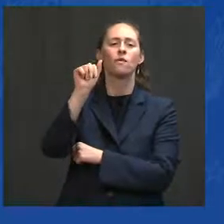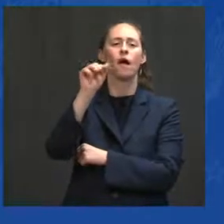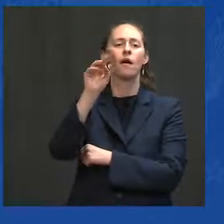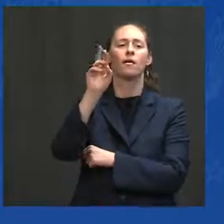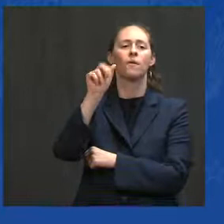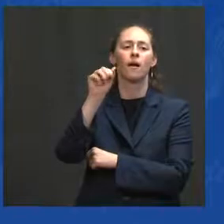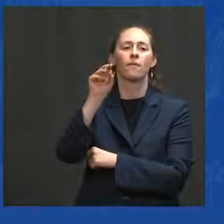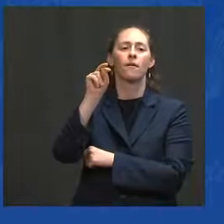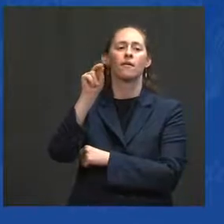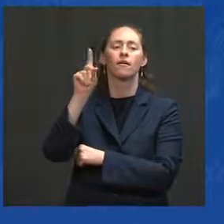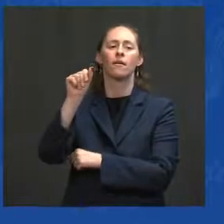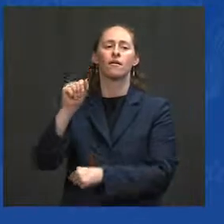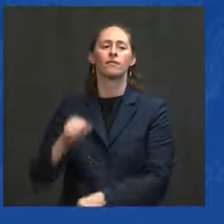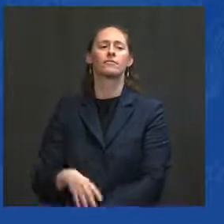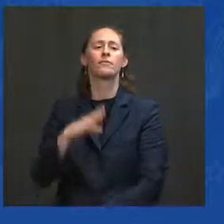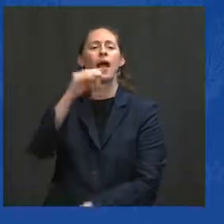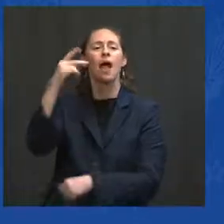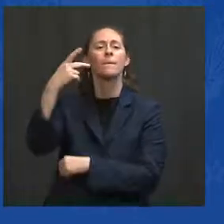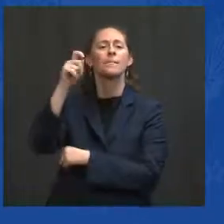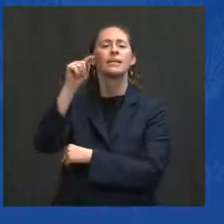FCC,